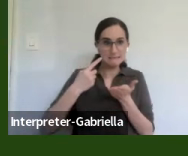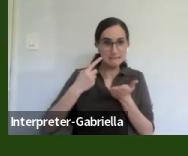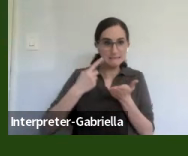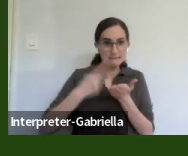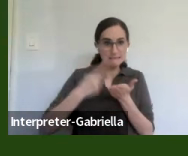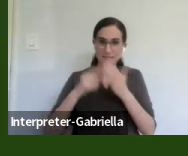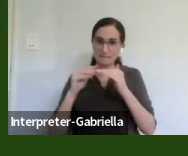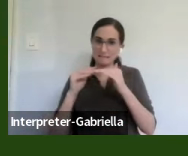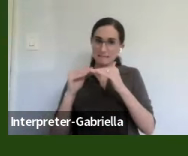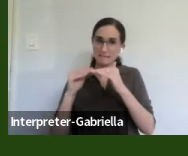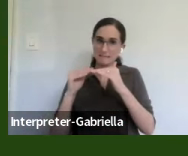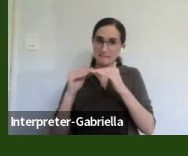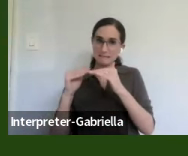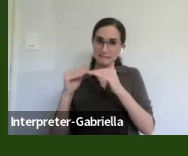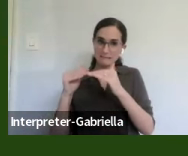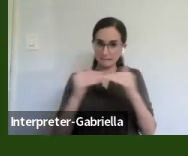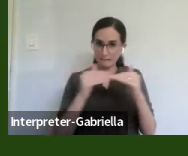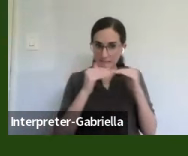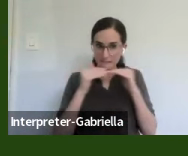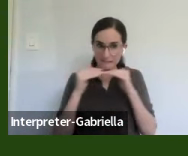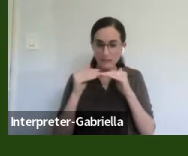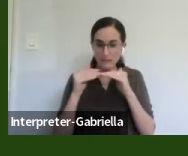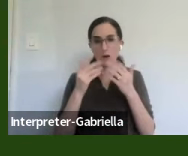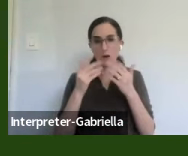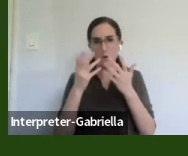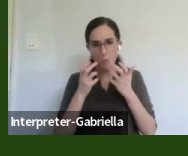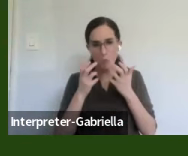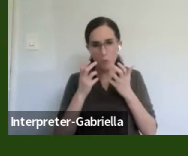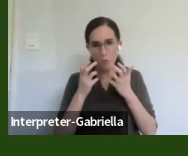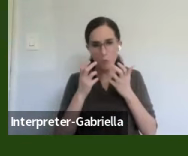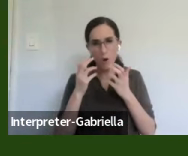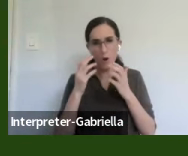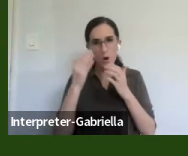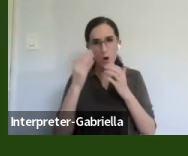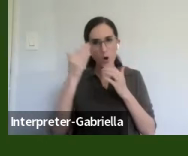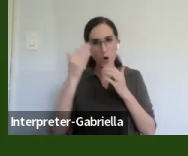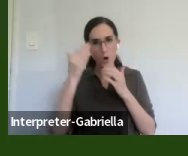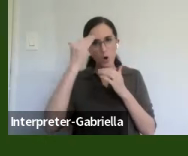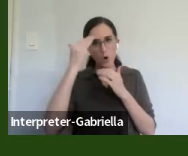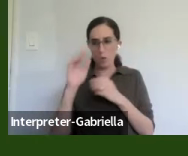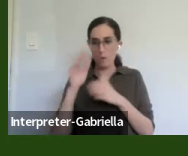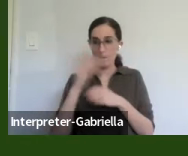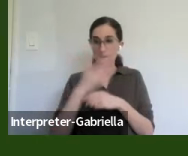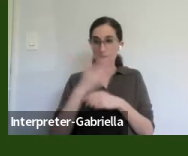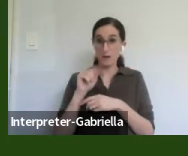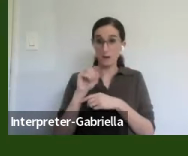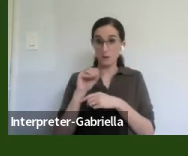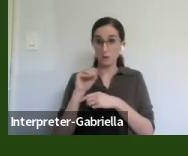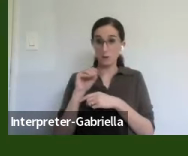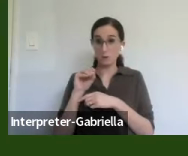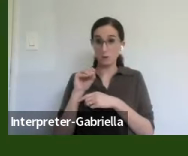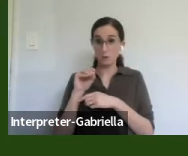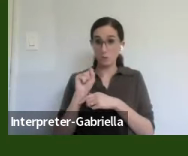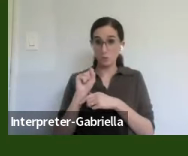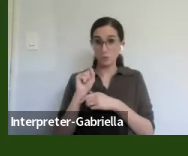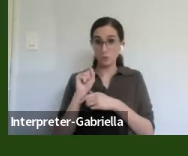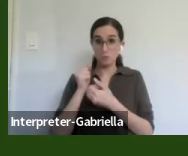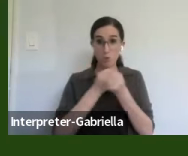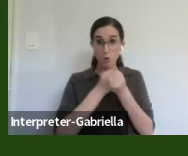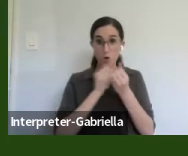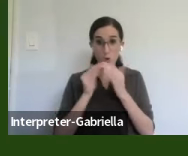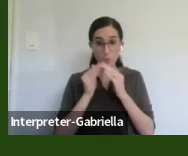clear about the tools that we're using to measure if our efforts are going to address inequities in our community, and